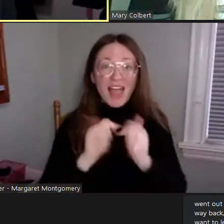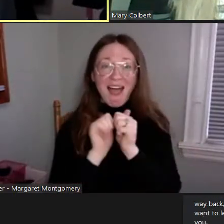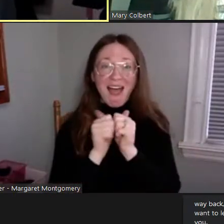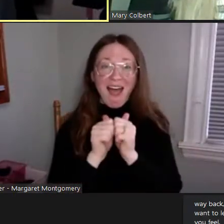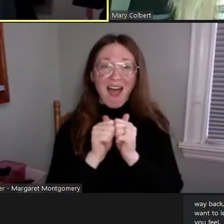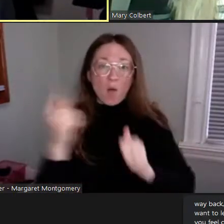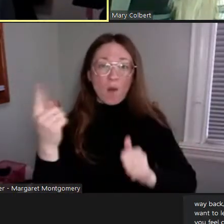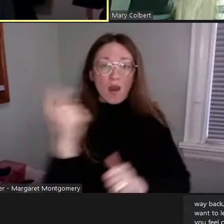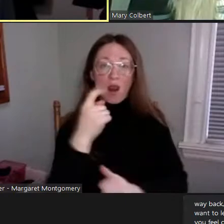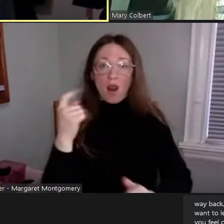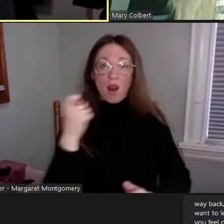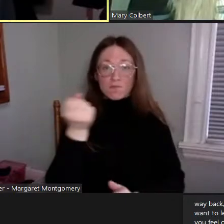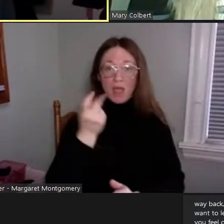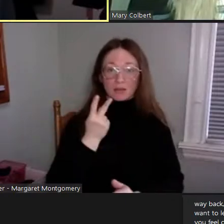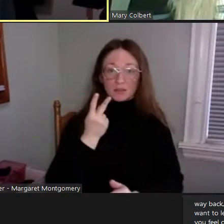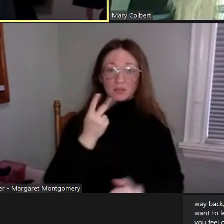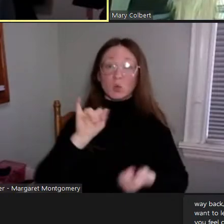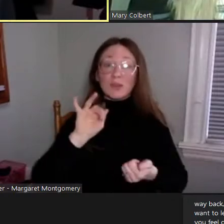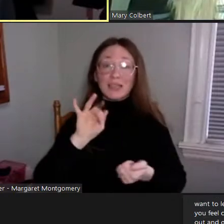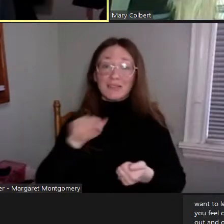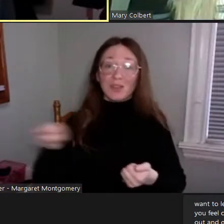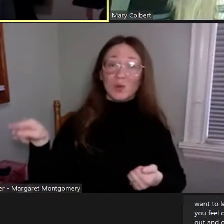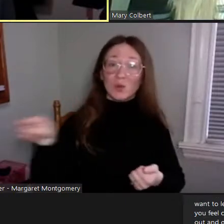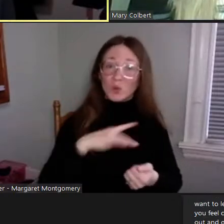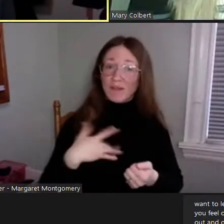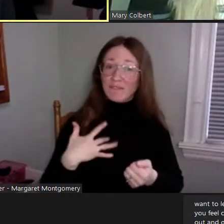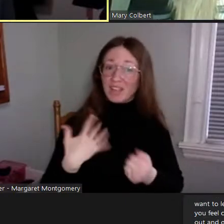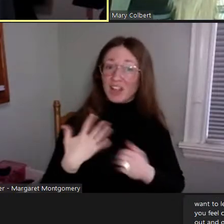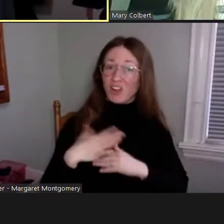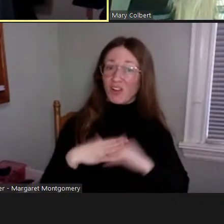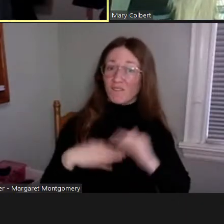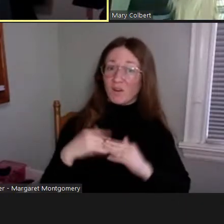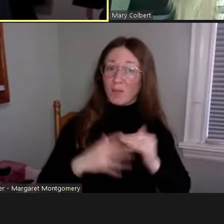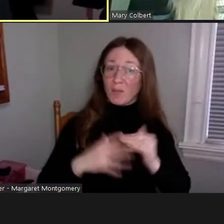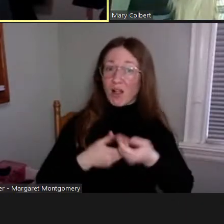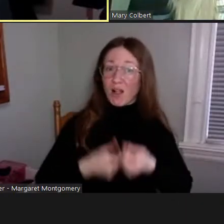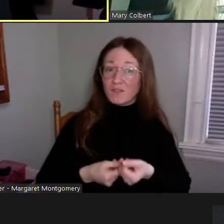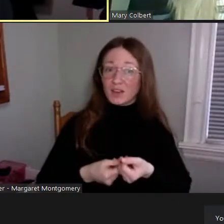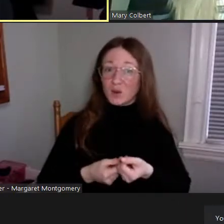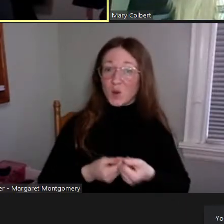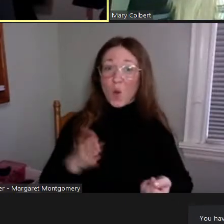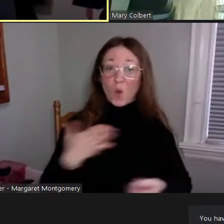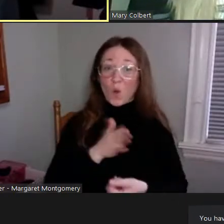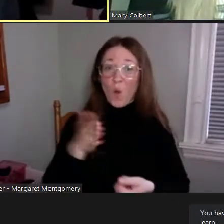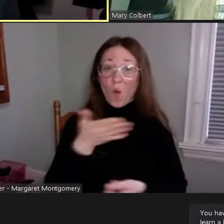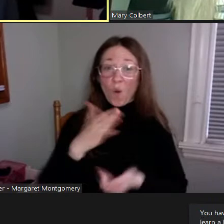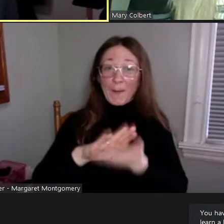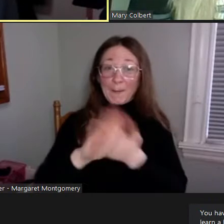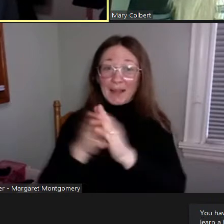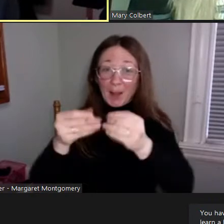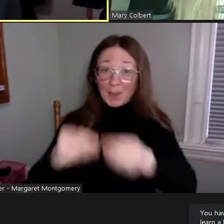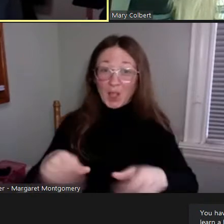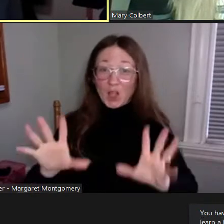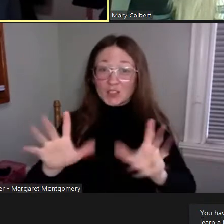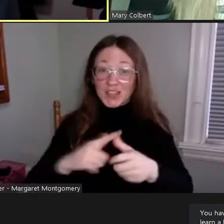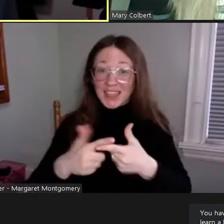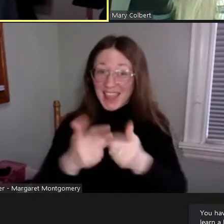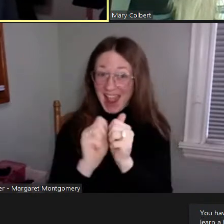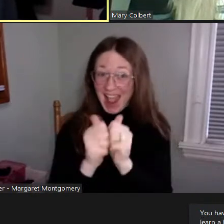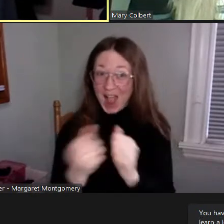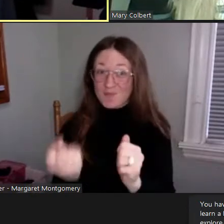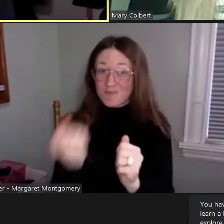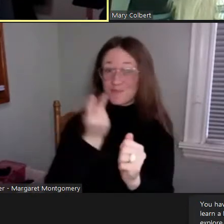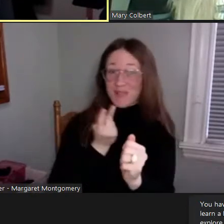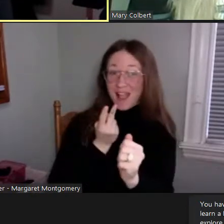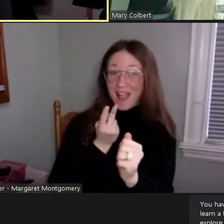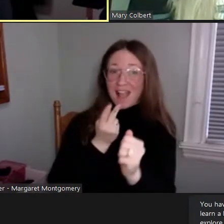you feel confident enough with your mobility skills, go out and get lost. You'll figure your way back and you'll learn a lot from that way. Or go out and just